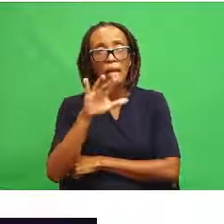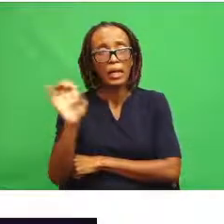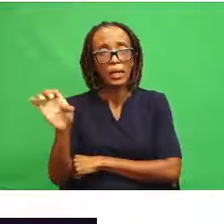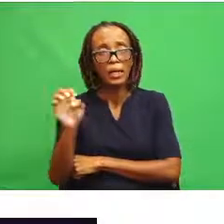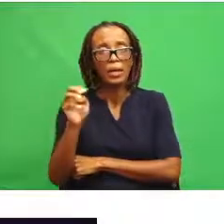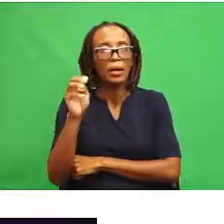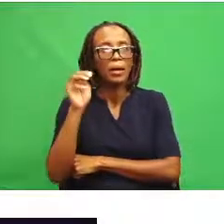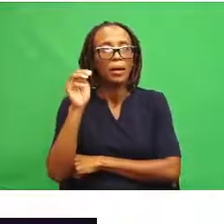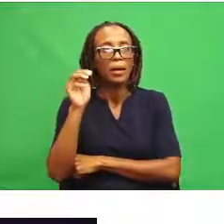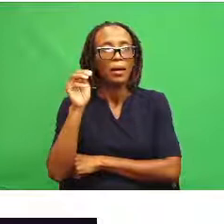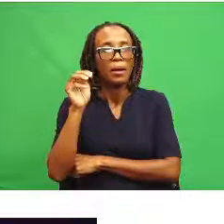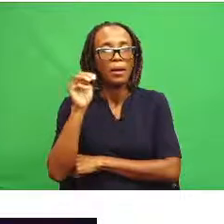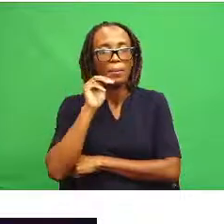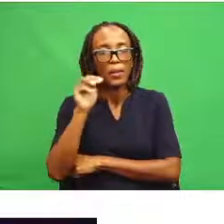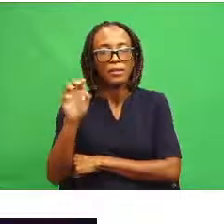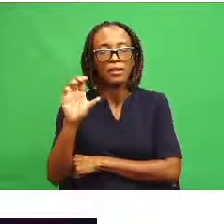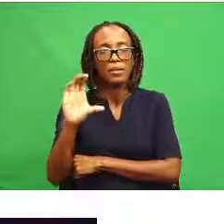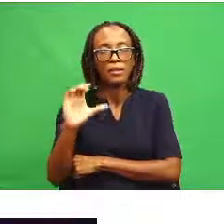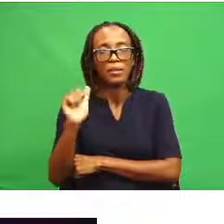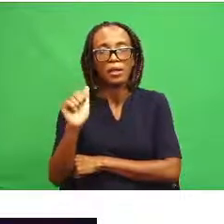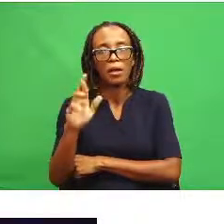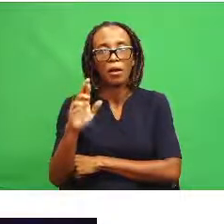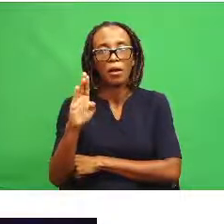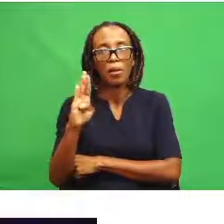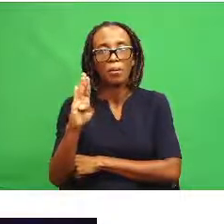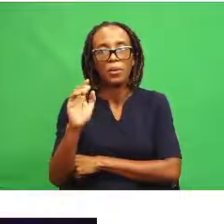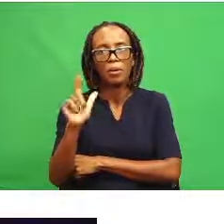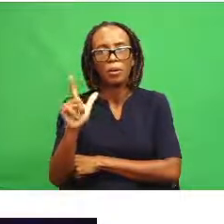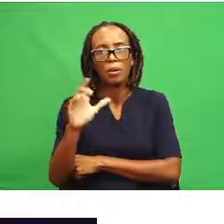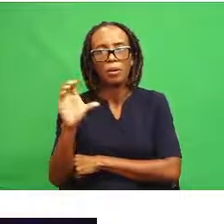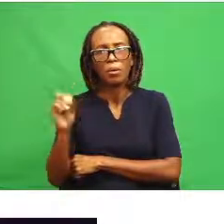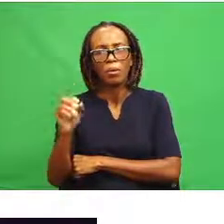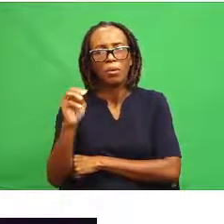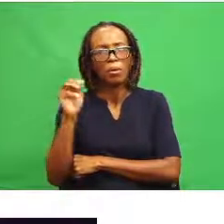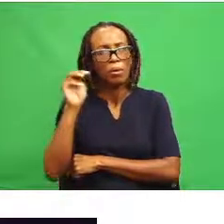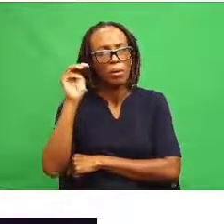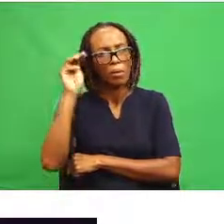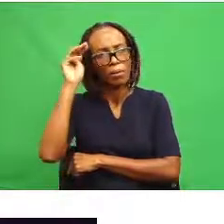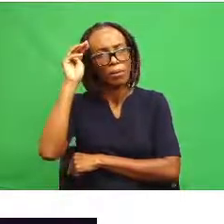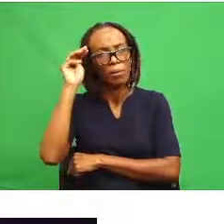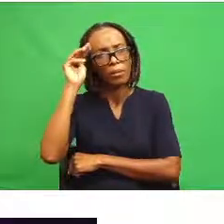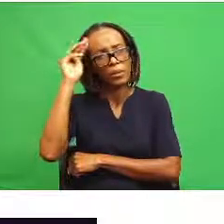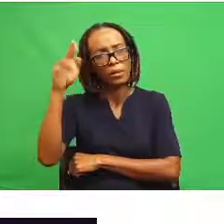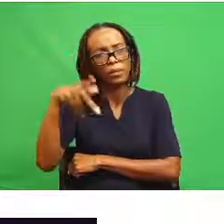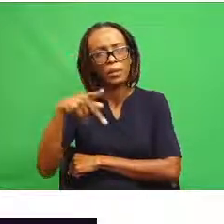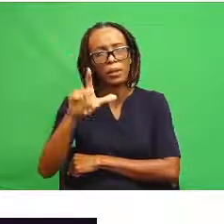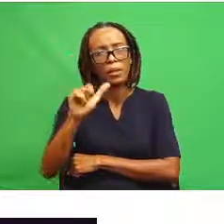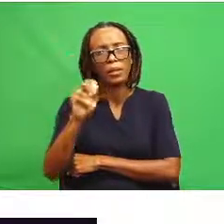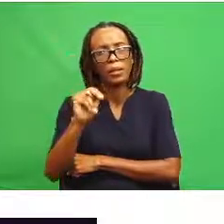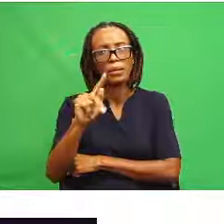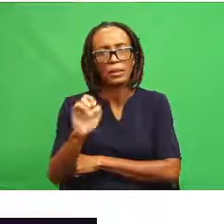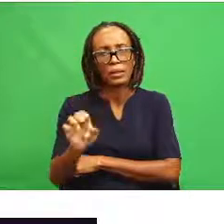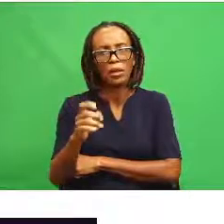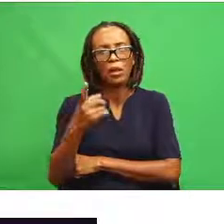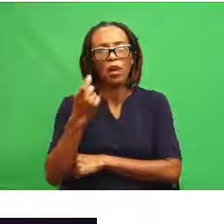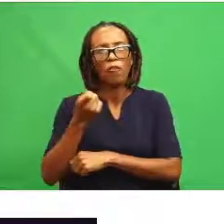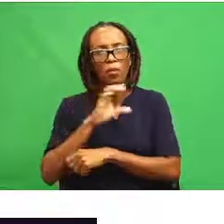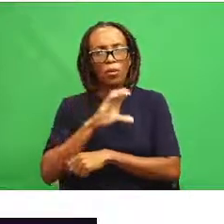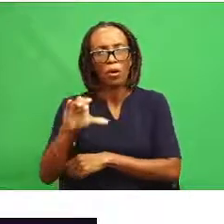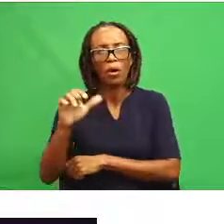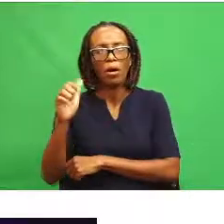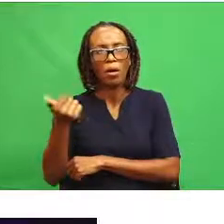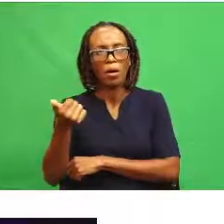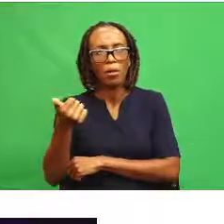Caraballo, and Mr. Thorsten Planty. From the Information and Communications team, Mr. Paul